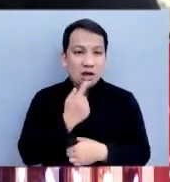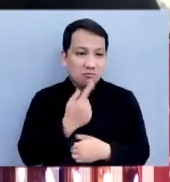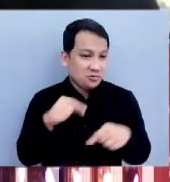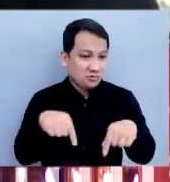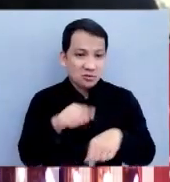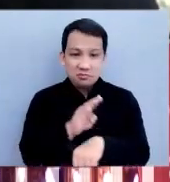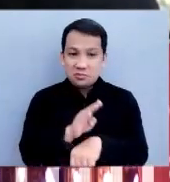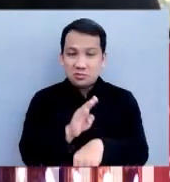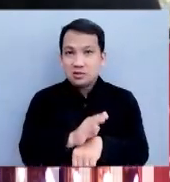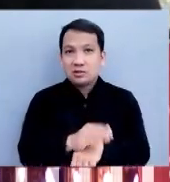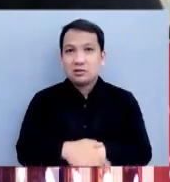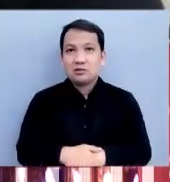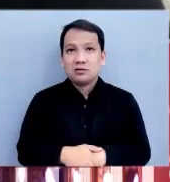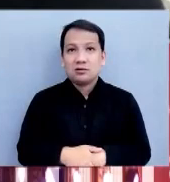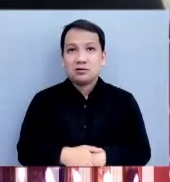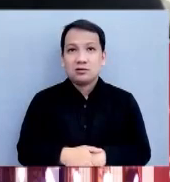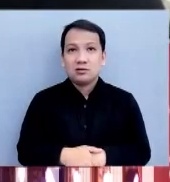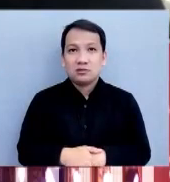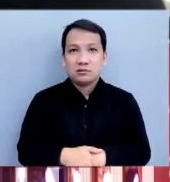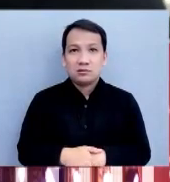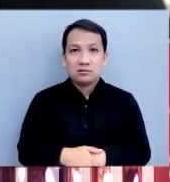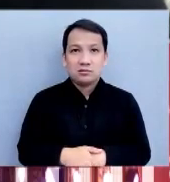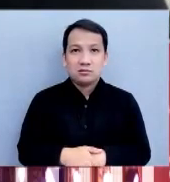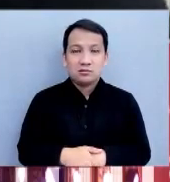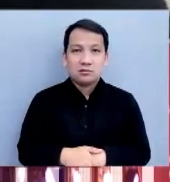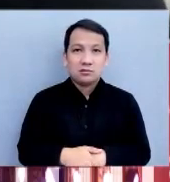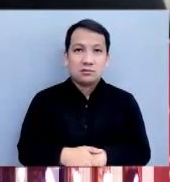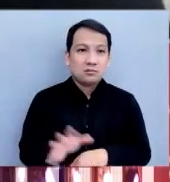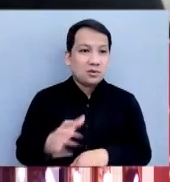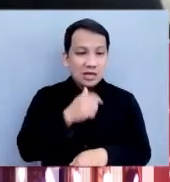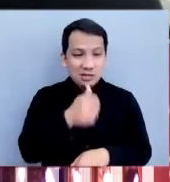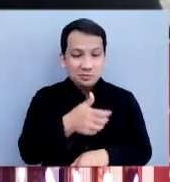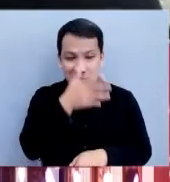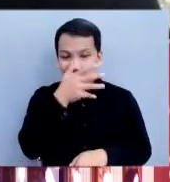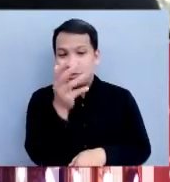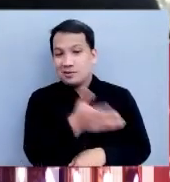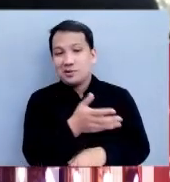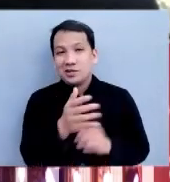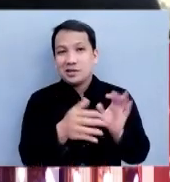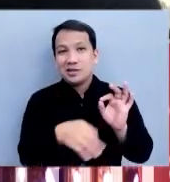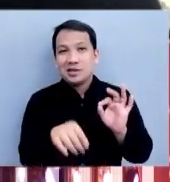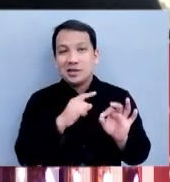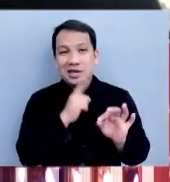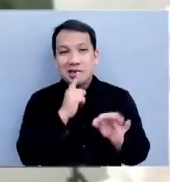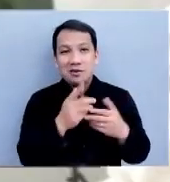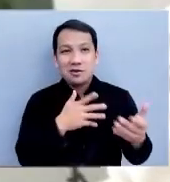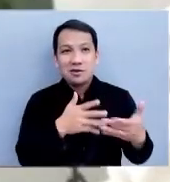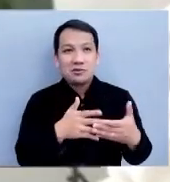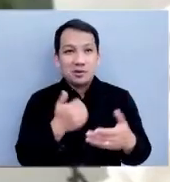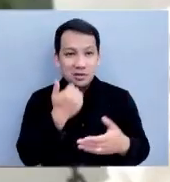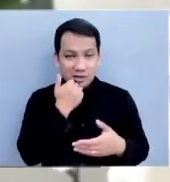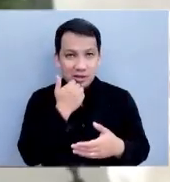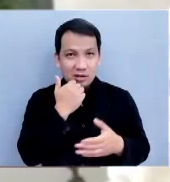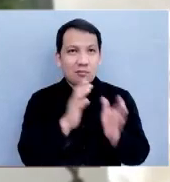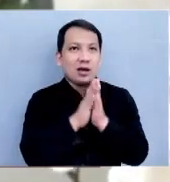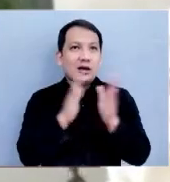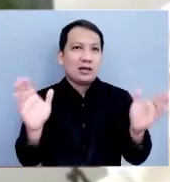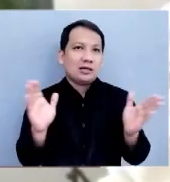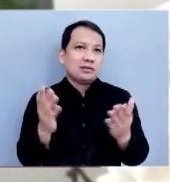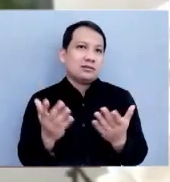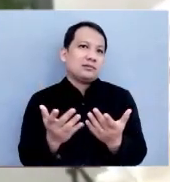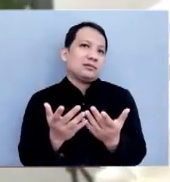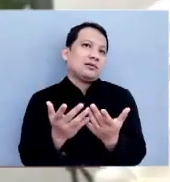this country. Very cavalier. Hindi natin pinapansin yung ginagawa natin. At pag nagkamali, ang laki ng sunog.